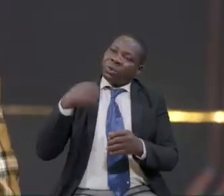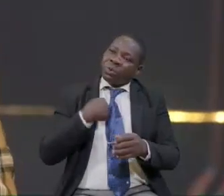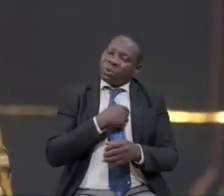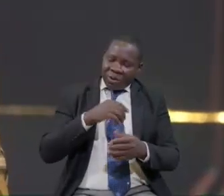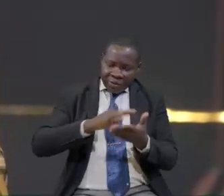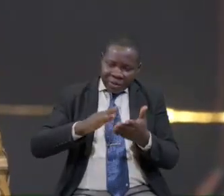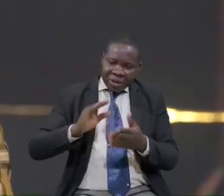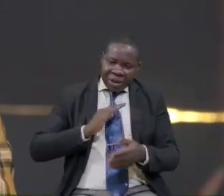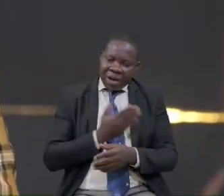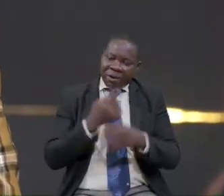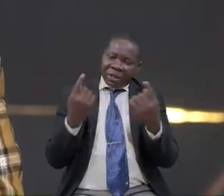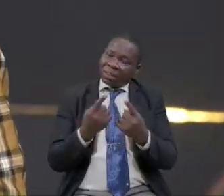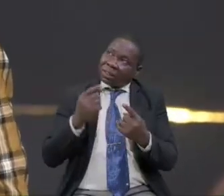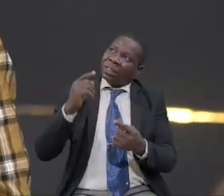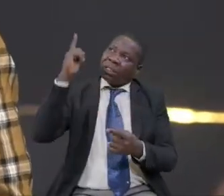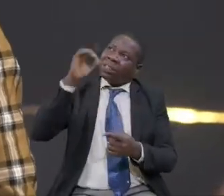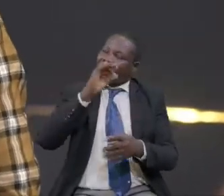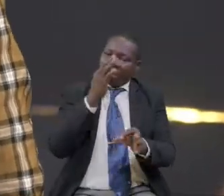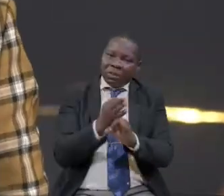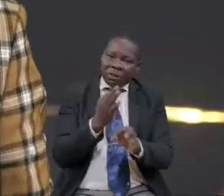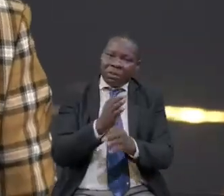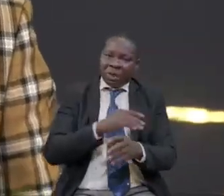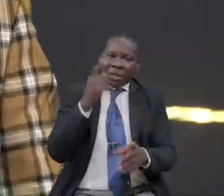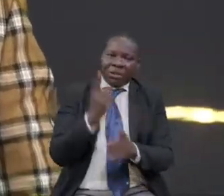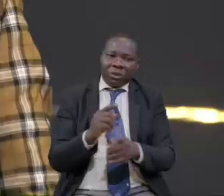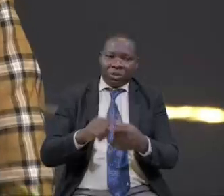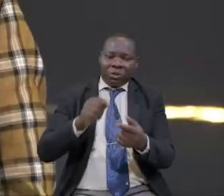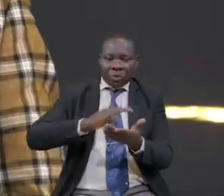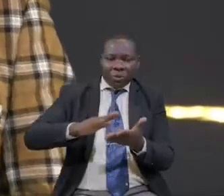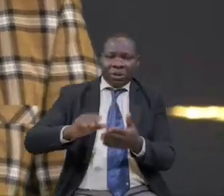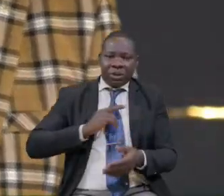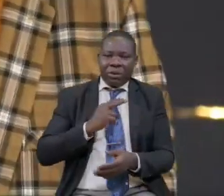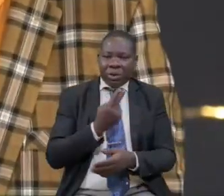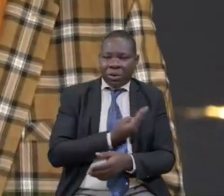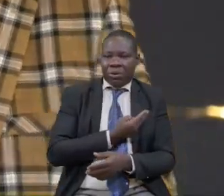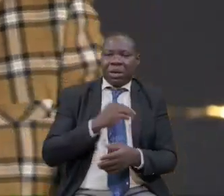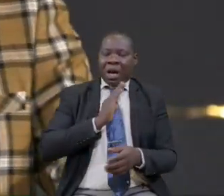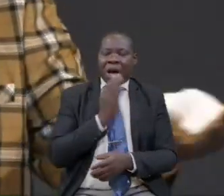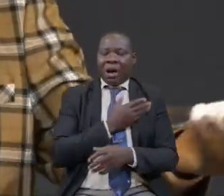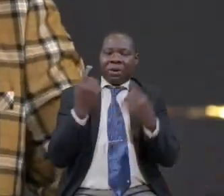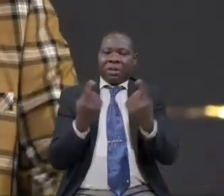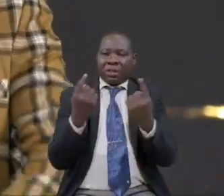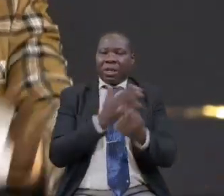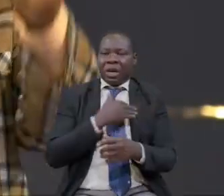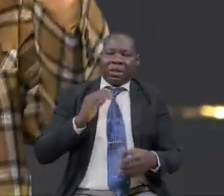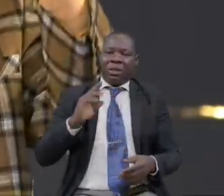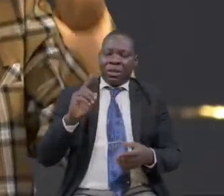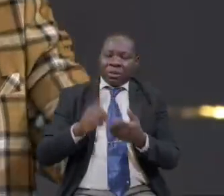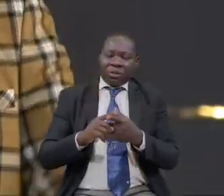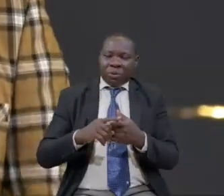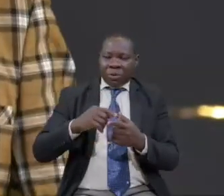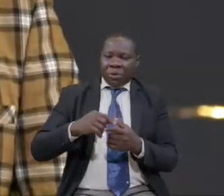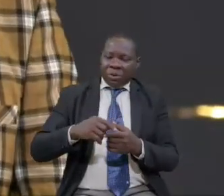us our sins and to condone all our sins, and we live